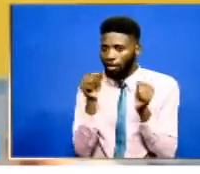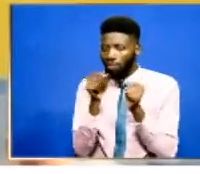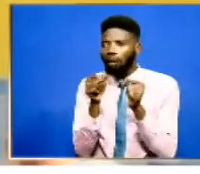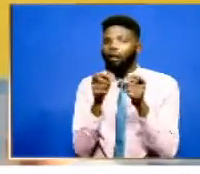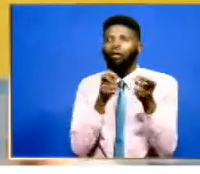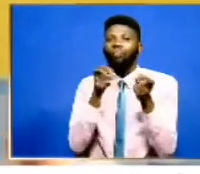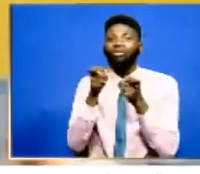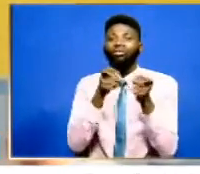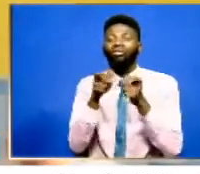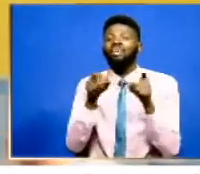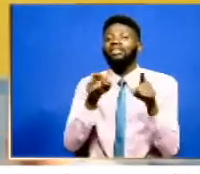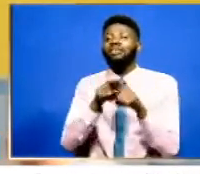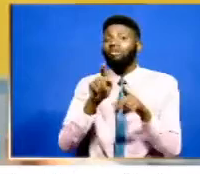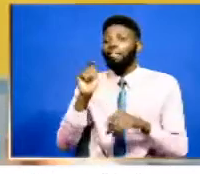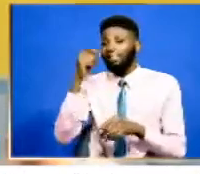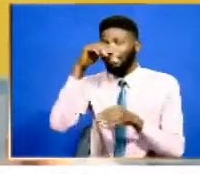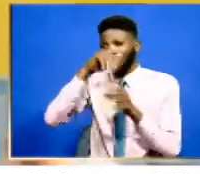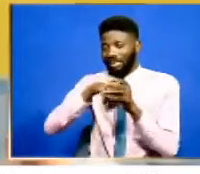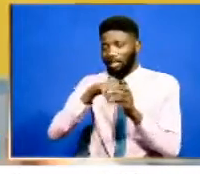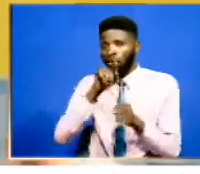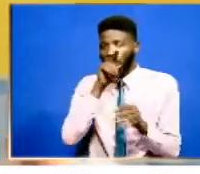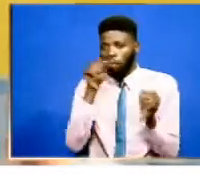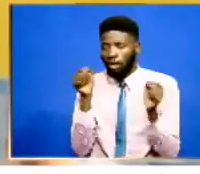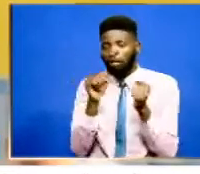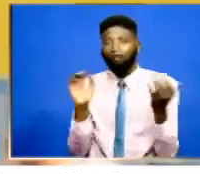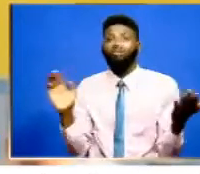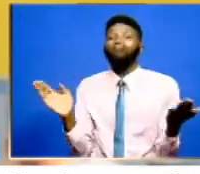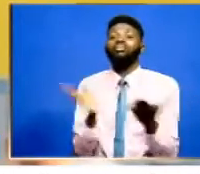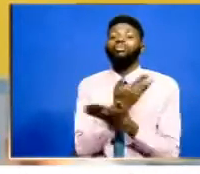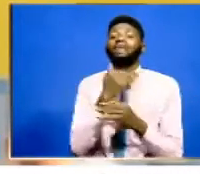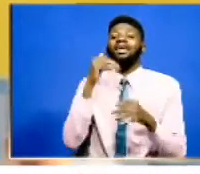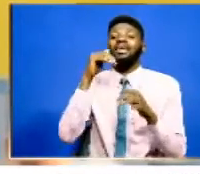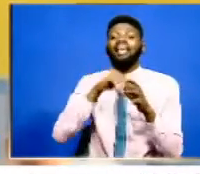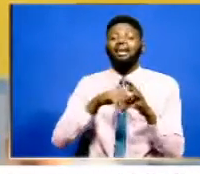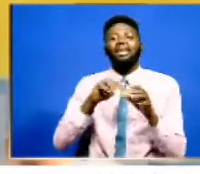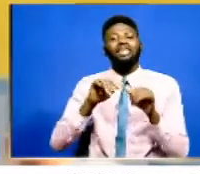Kenya in a much more sustainable way.